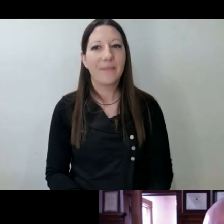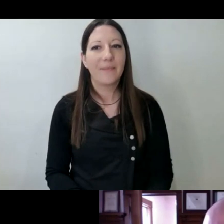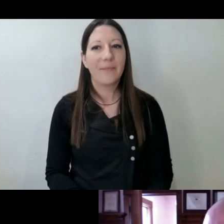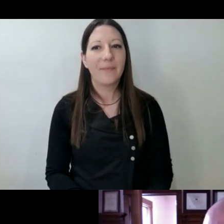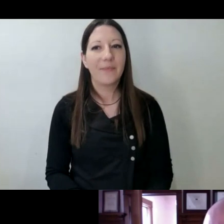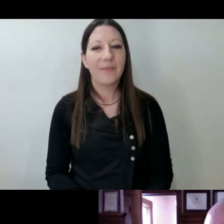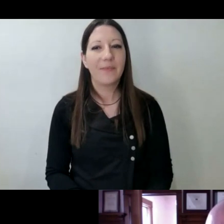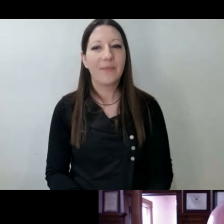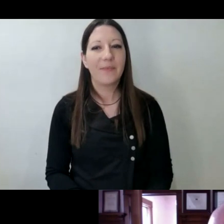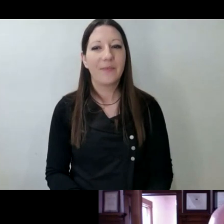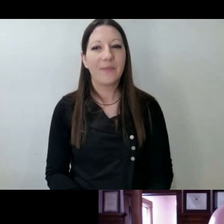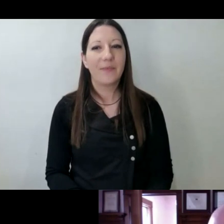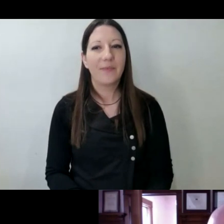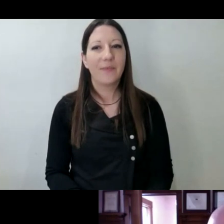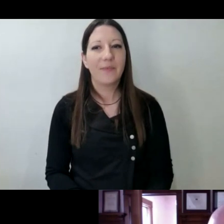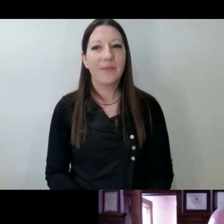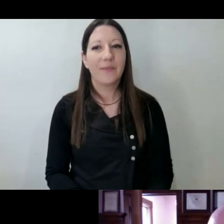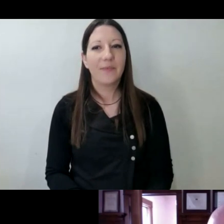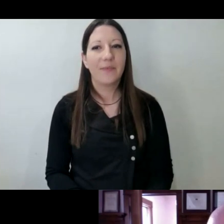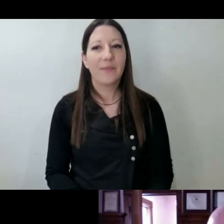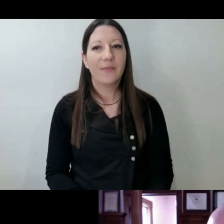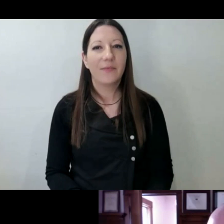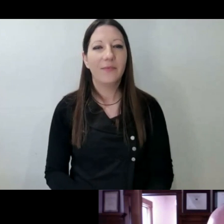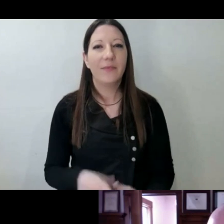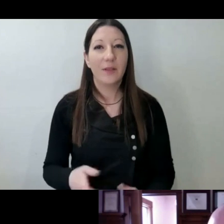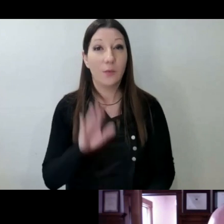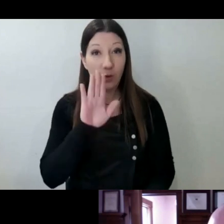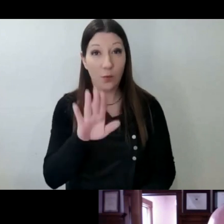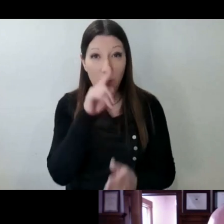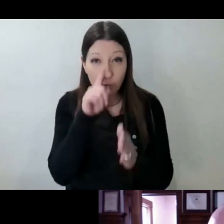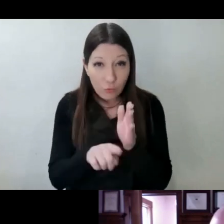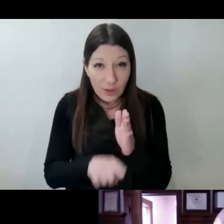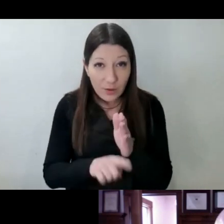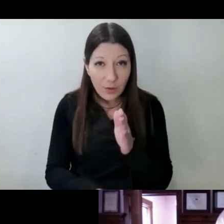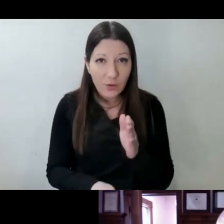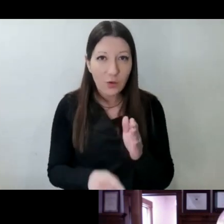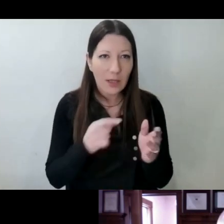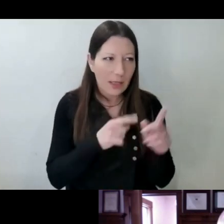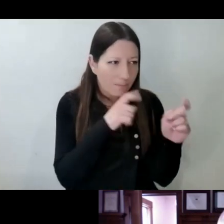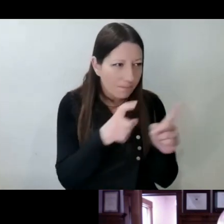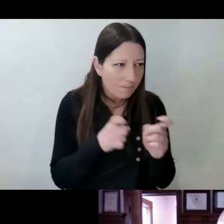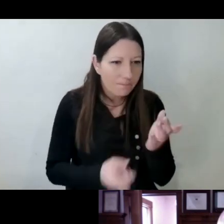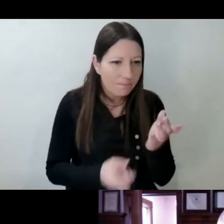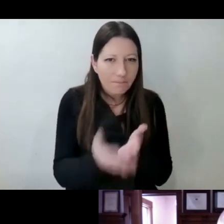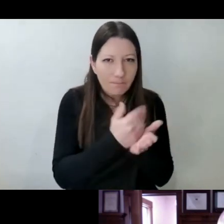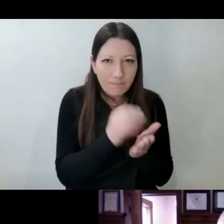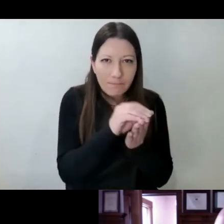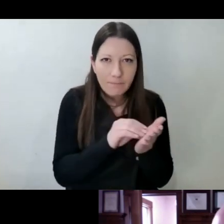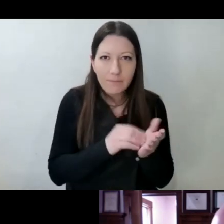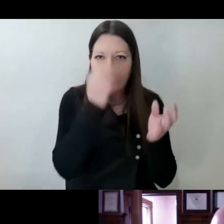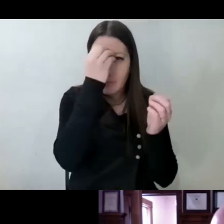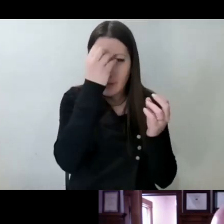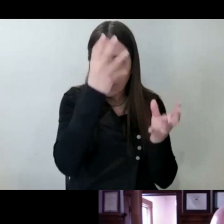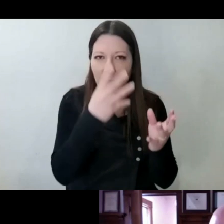focus of research on observing, collecting, and data impacts what is being researched? Another way to to phrase